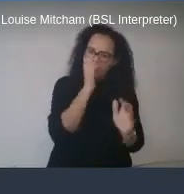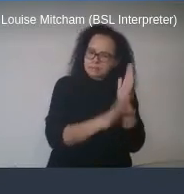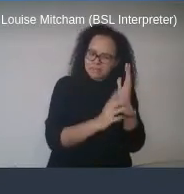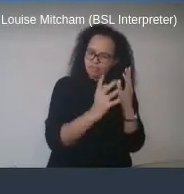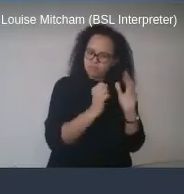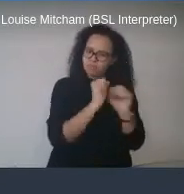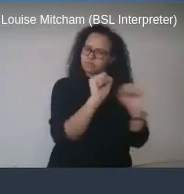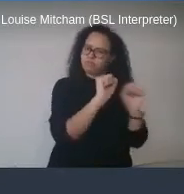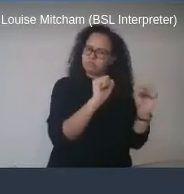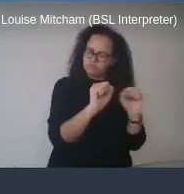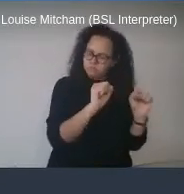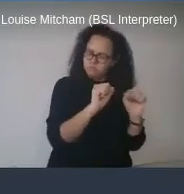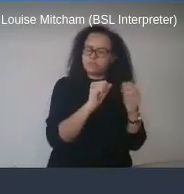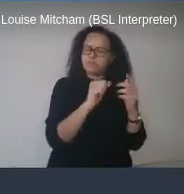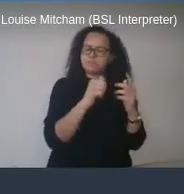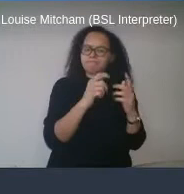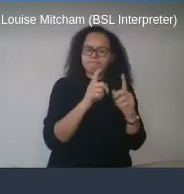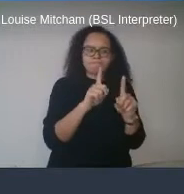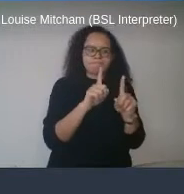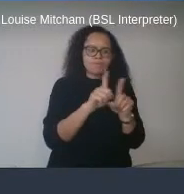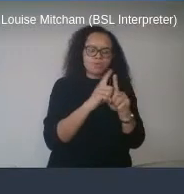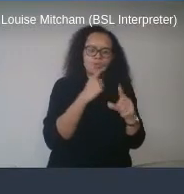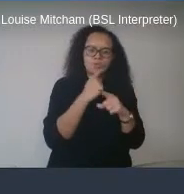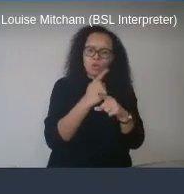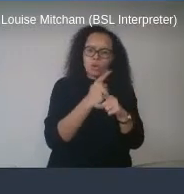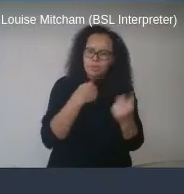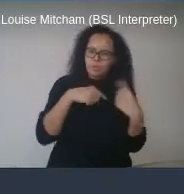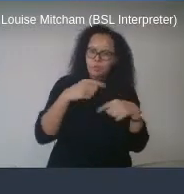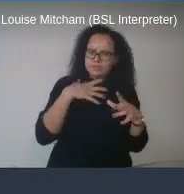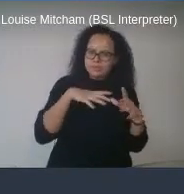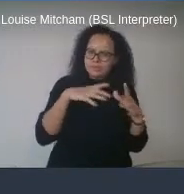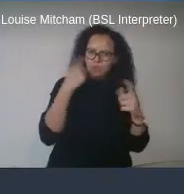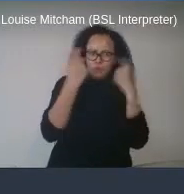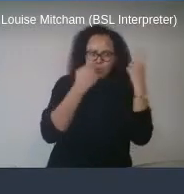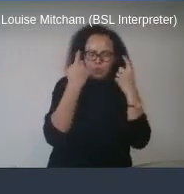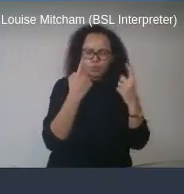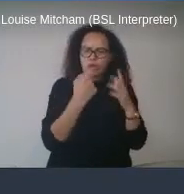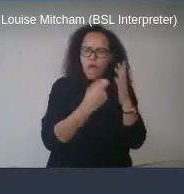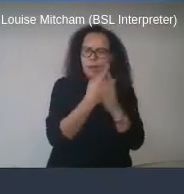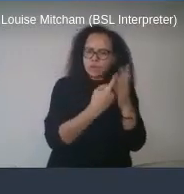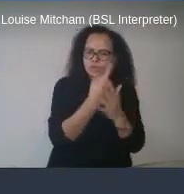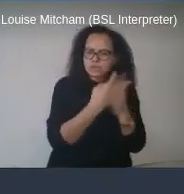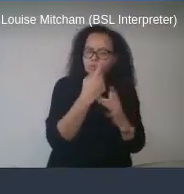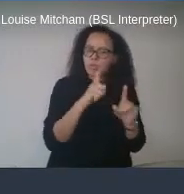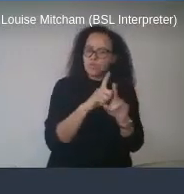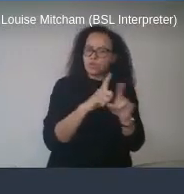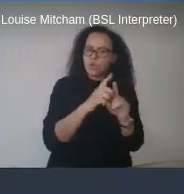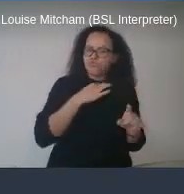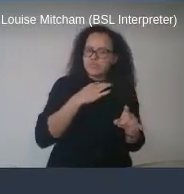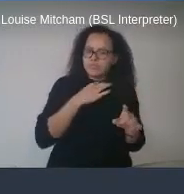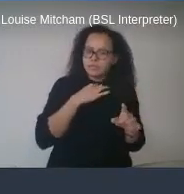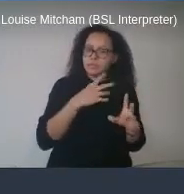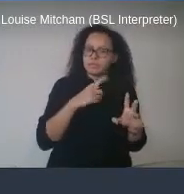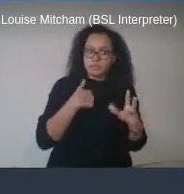some of the things that we need to consider around the opportunities, but also risks around adoption of